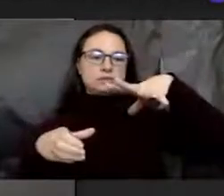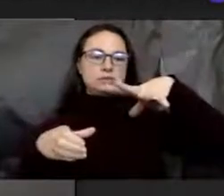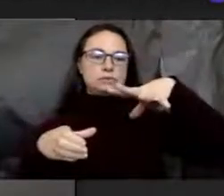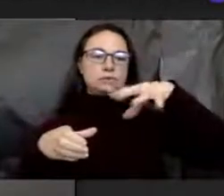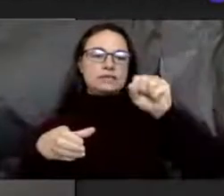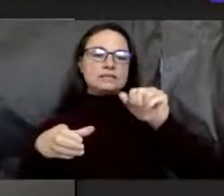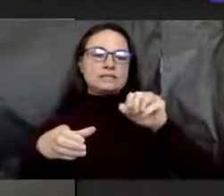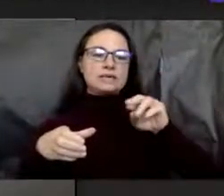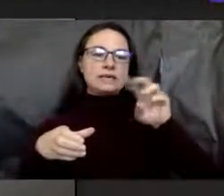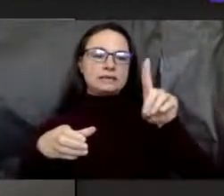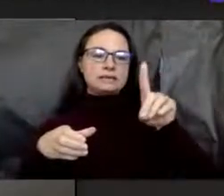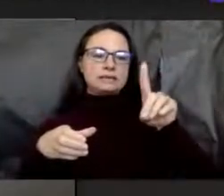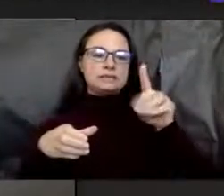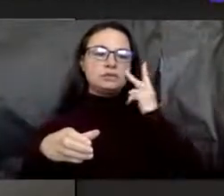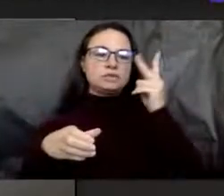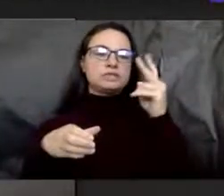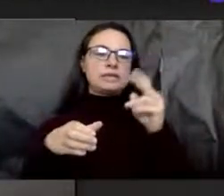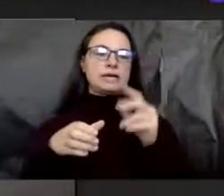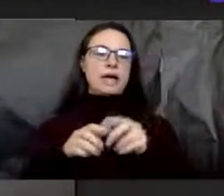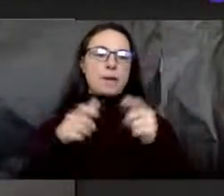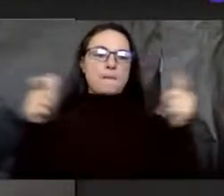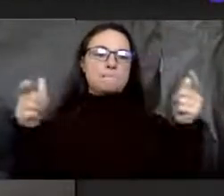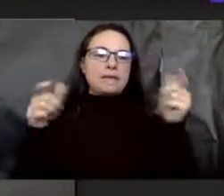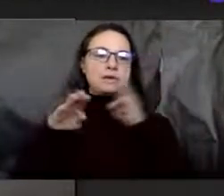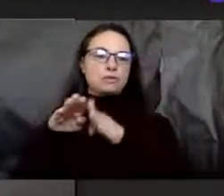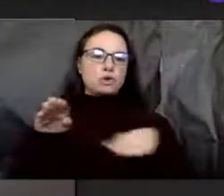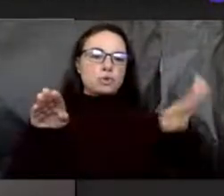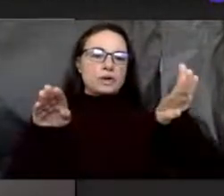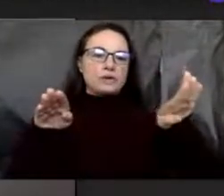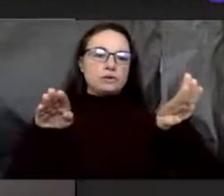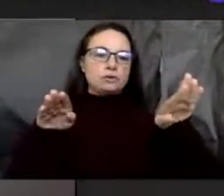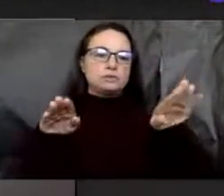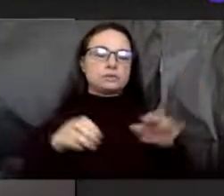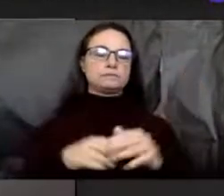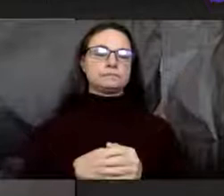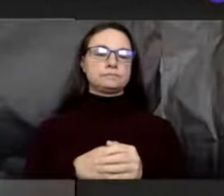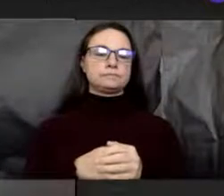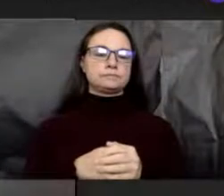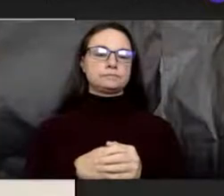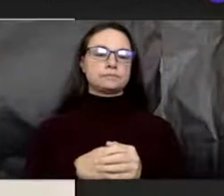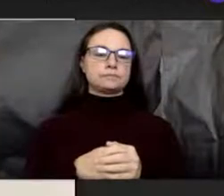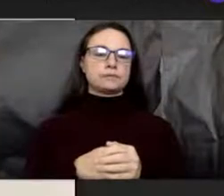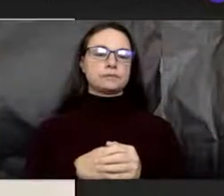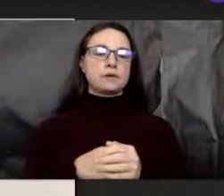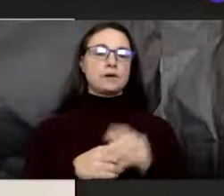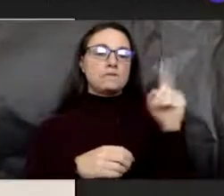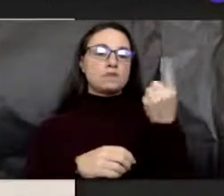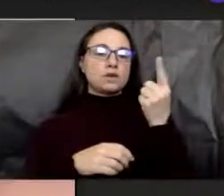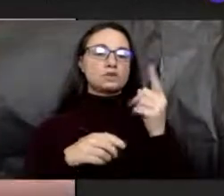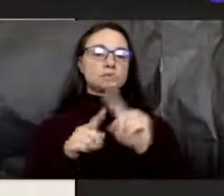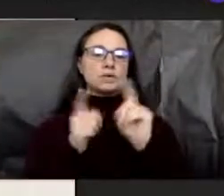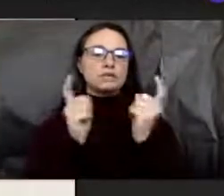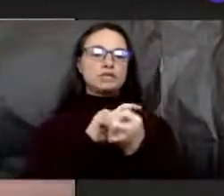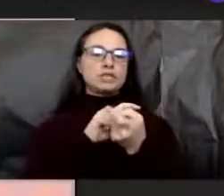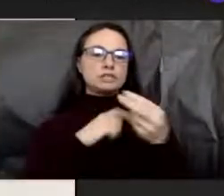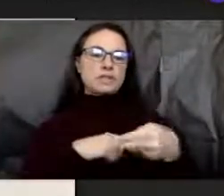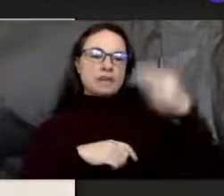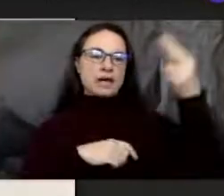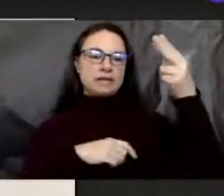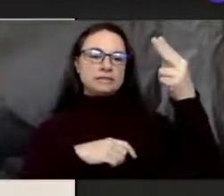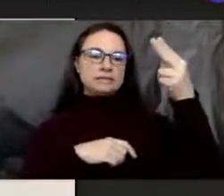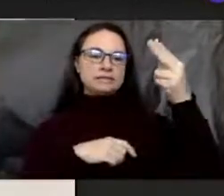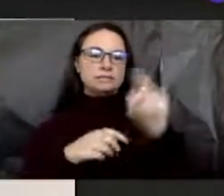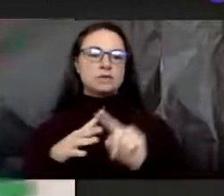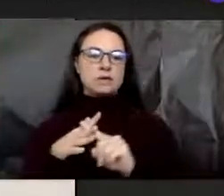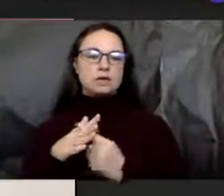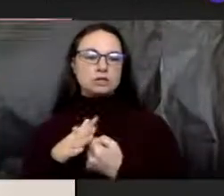crater it forms will be. In the first part, we'll be changing the height we drop the ball from. We'll start